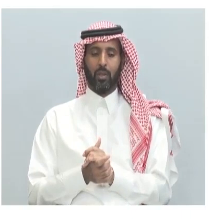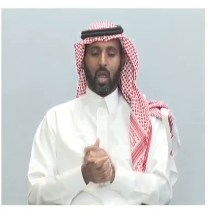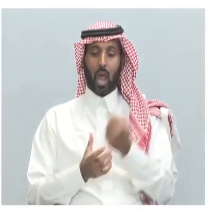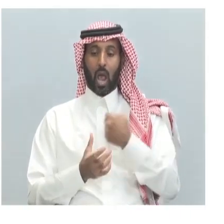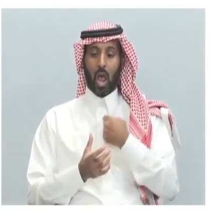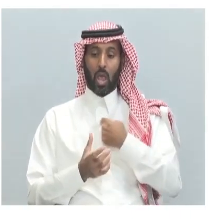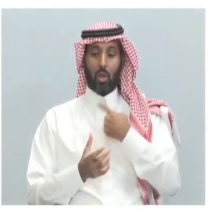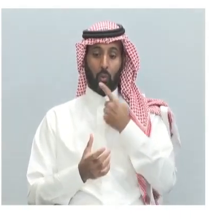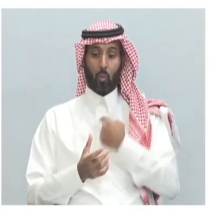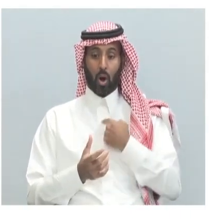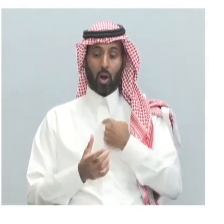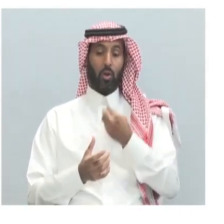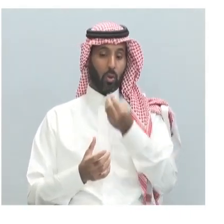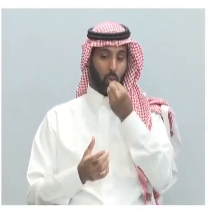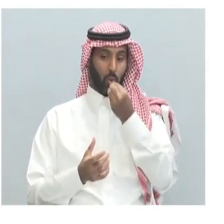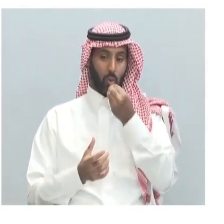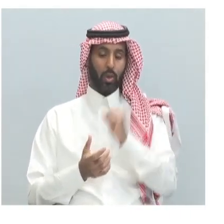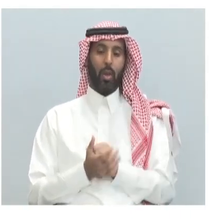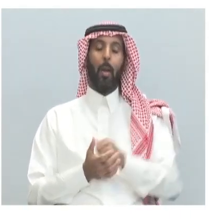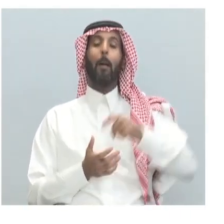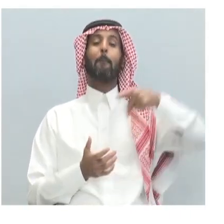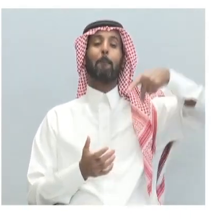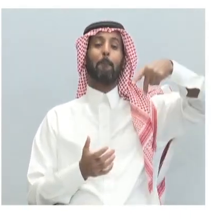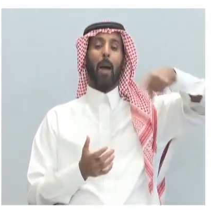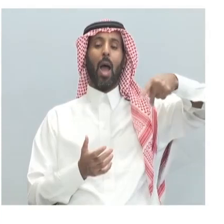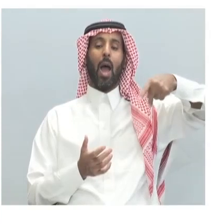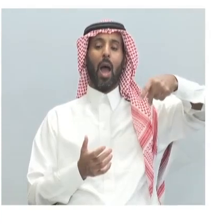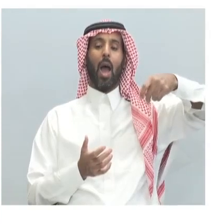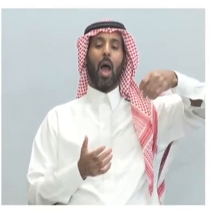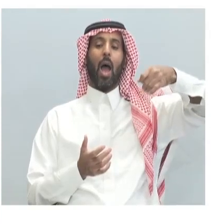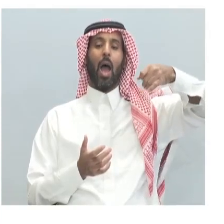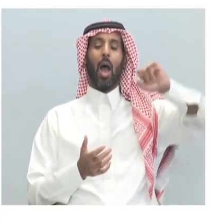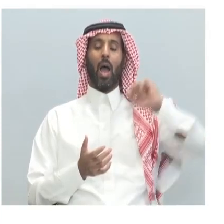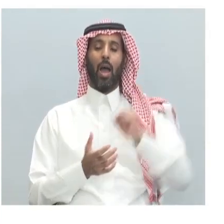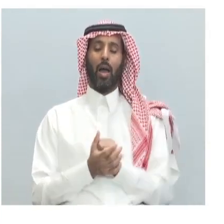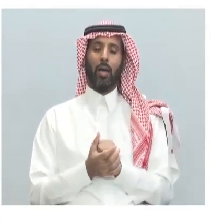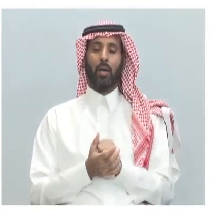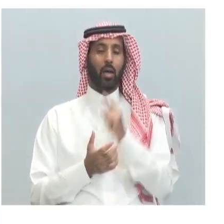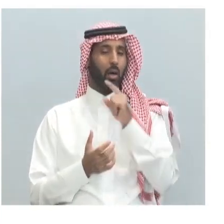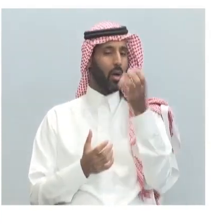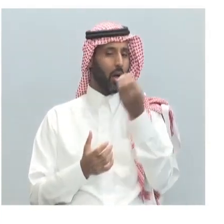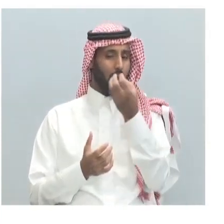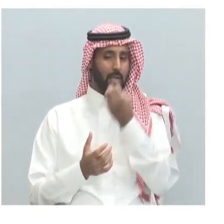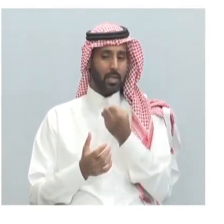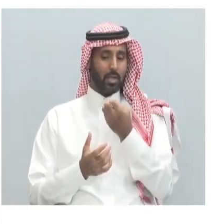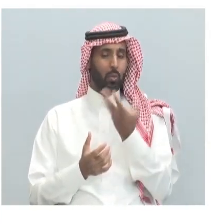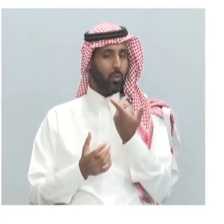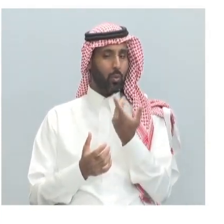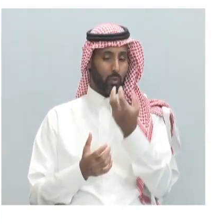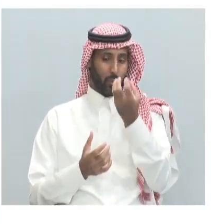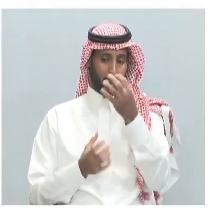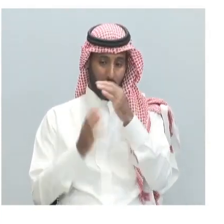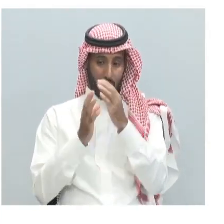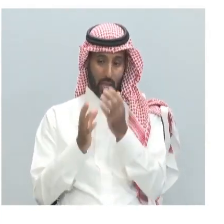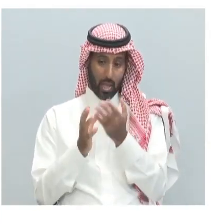I want to eat p. Okay, let's see what is this. Can you tell me what is this?